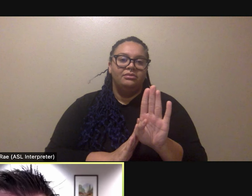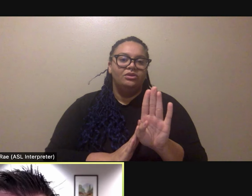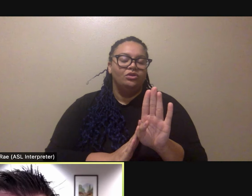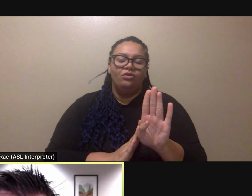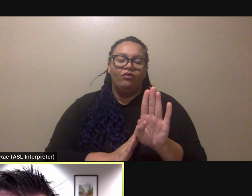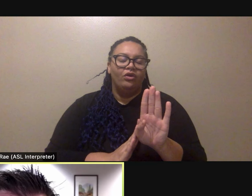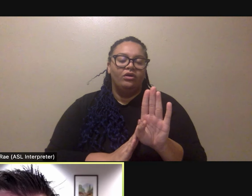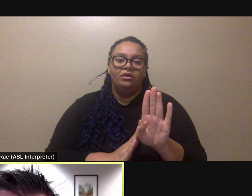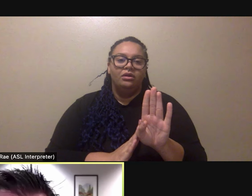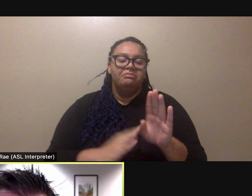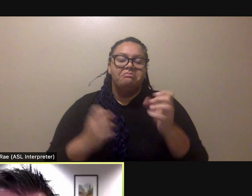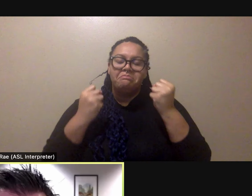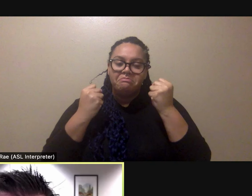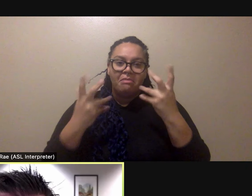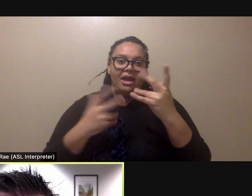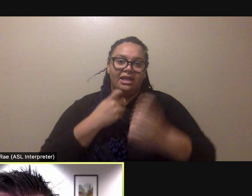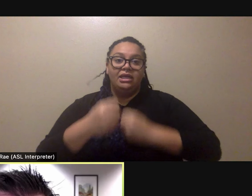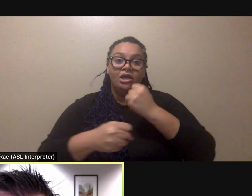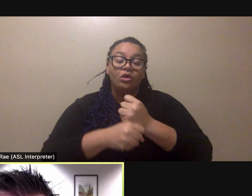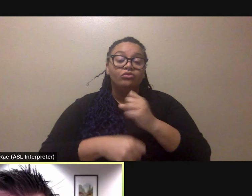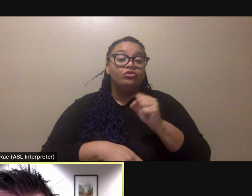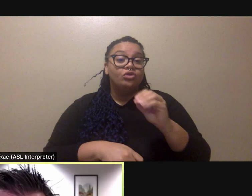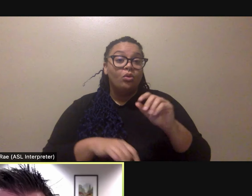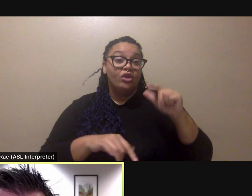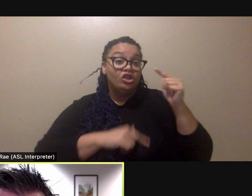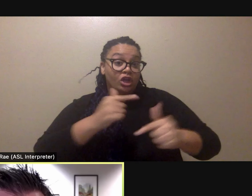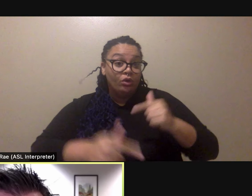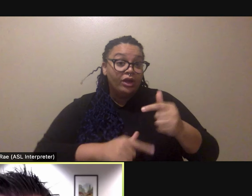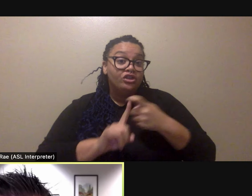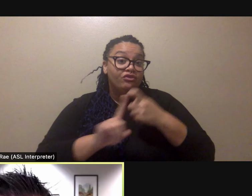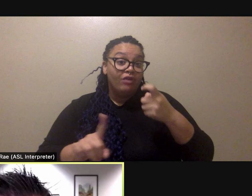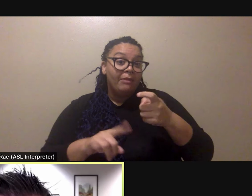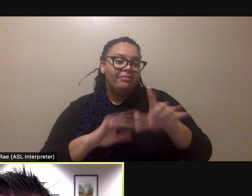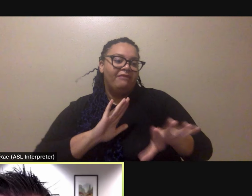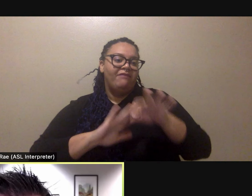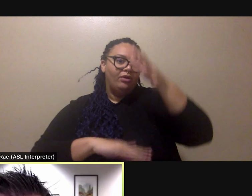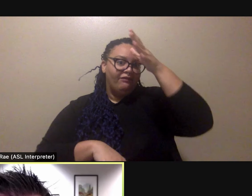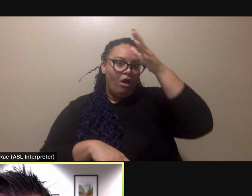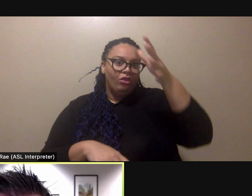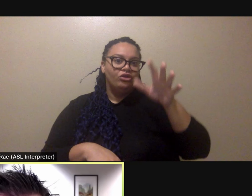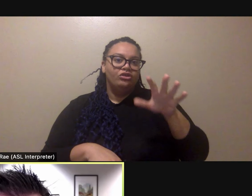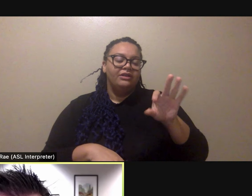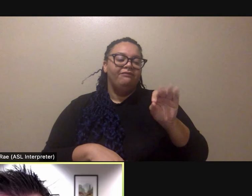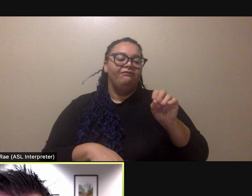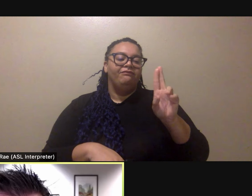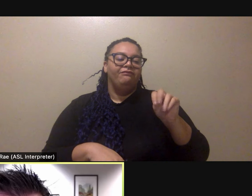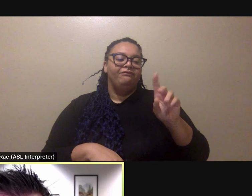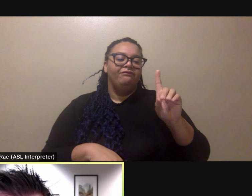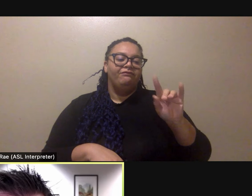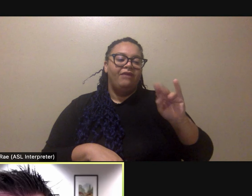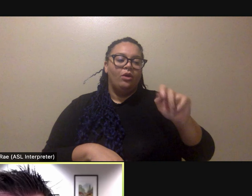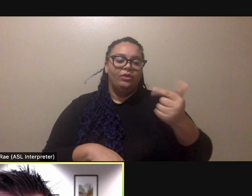hundreds of years. And so the founding father generation, they were very aware of